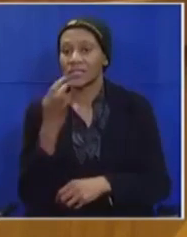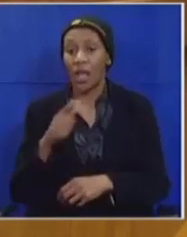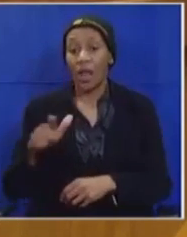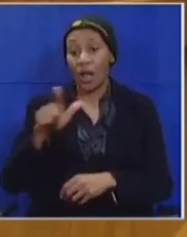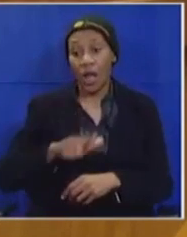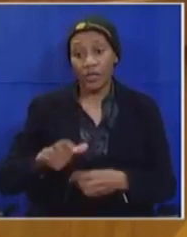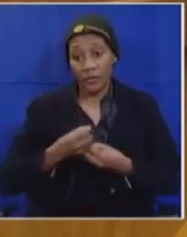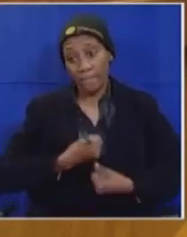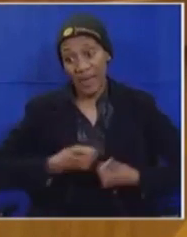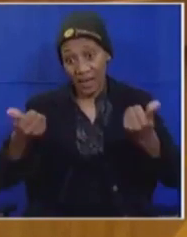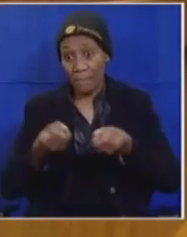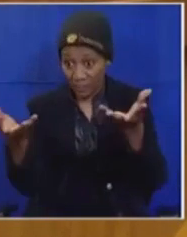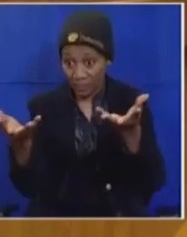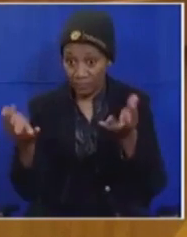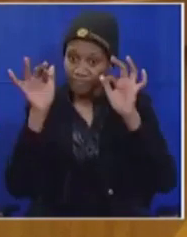to our people.